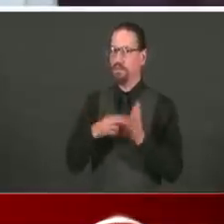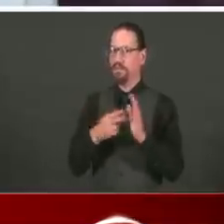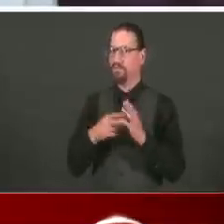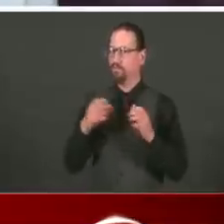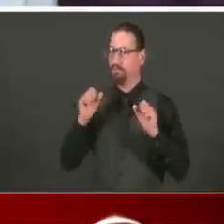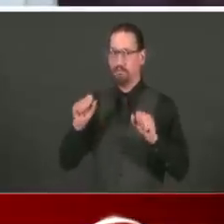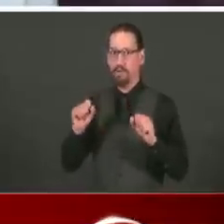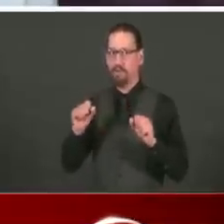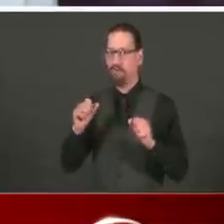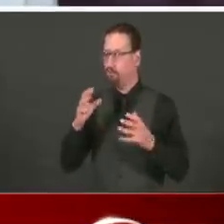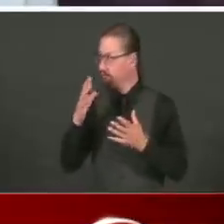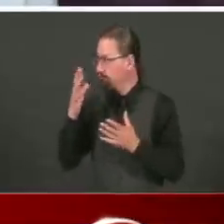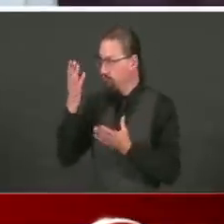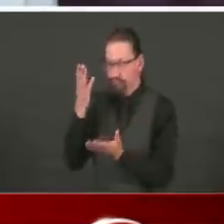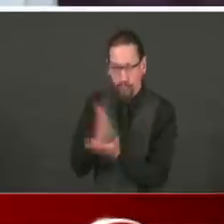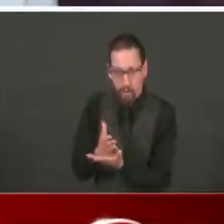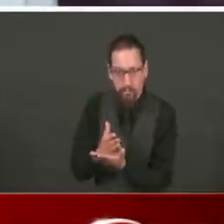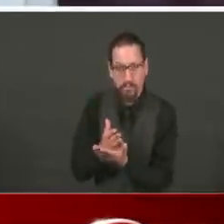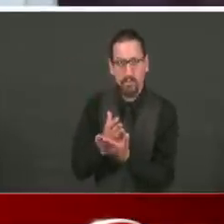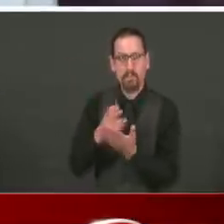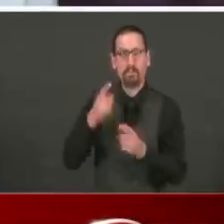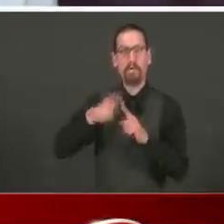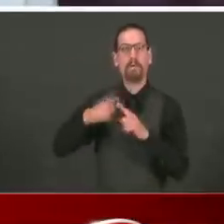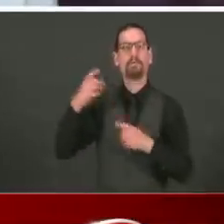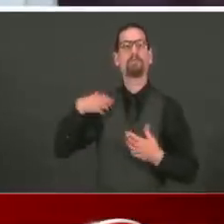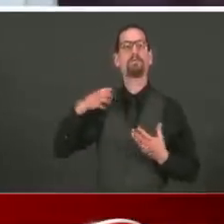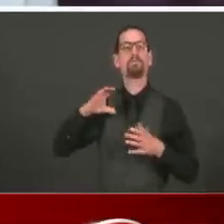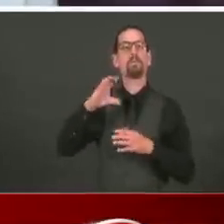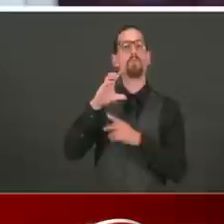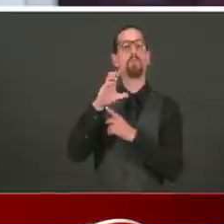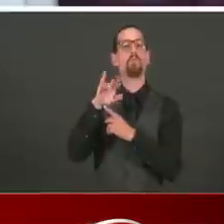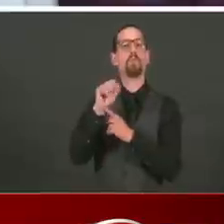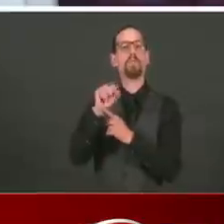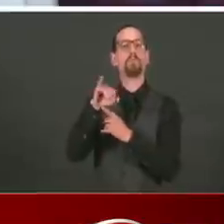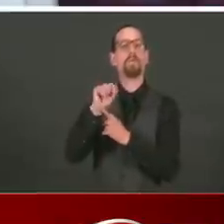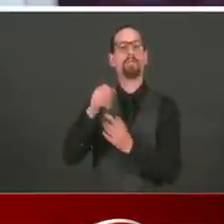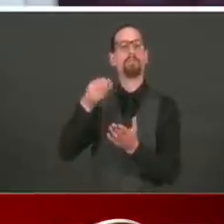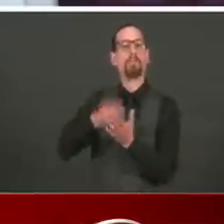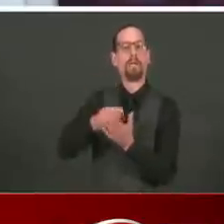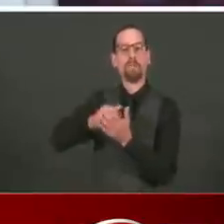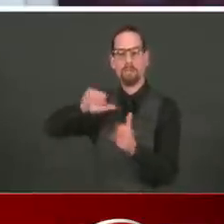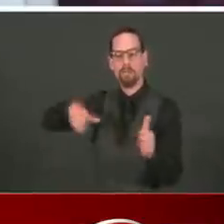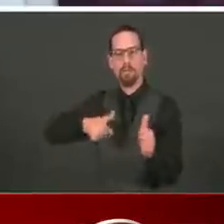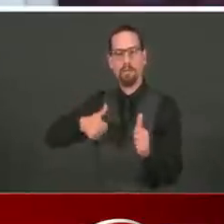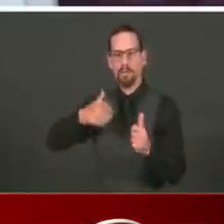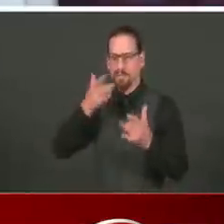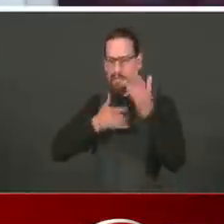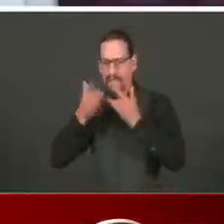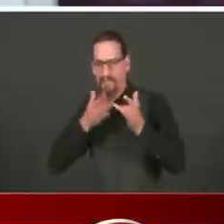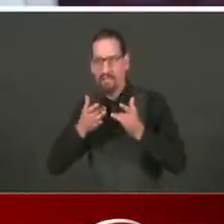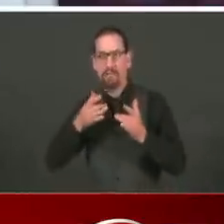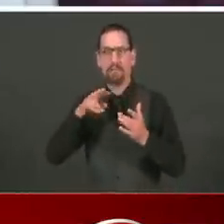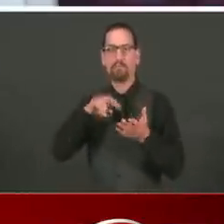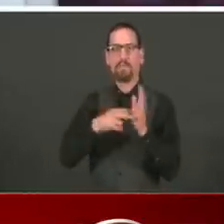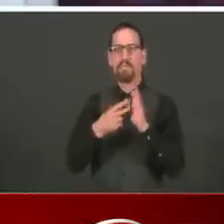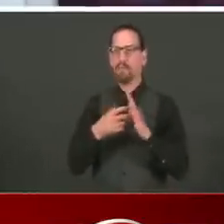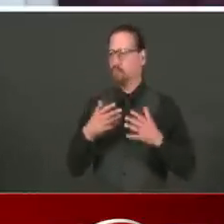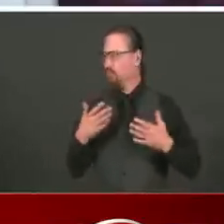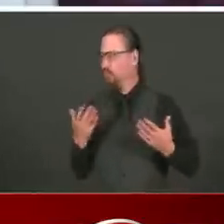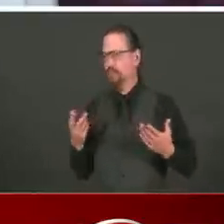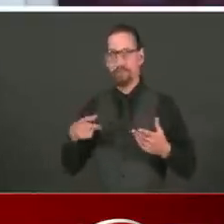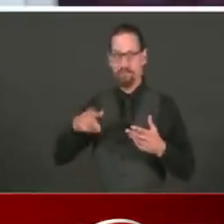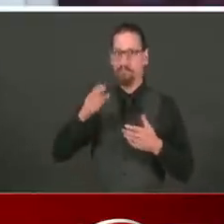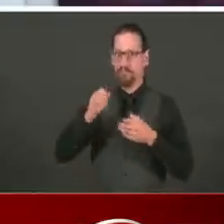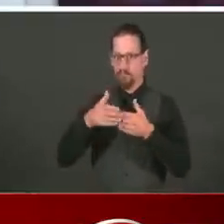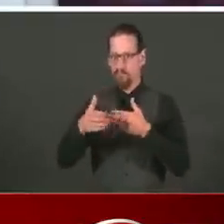before it gets better. And I am also so deeply sympathetic to people who are struggling to meet their most